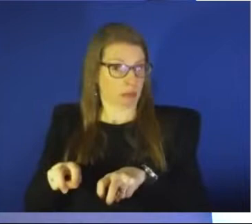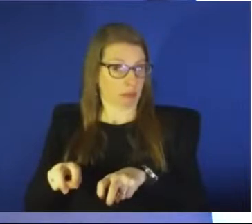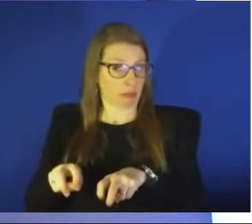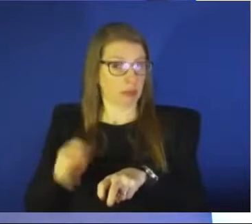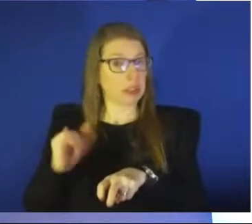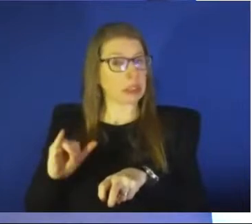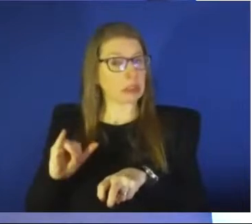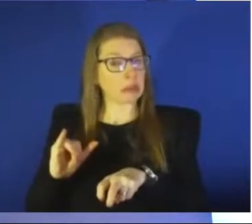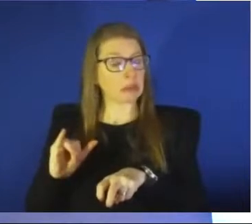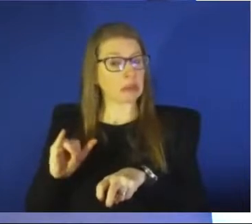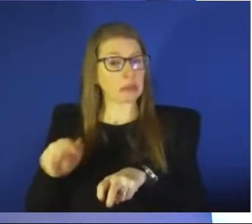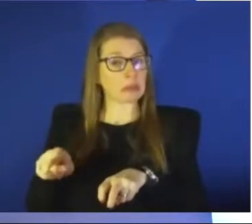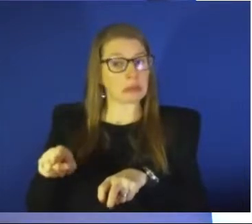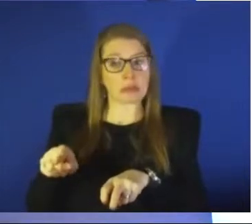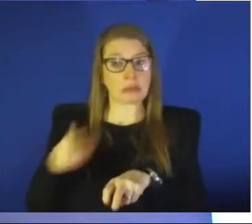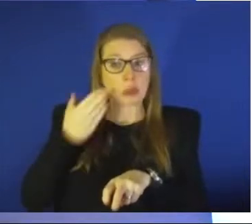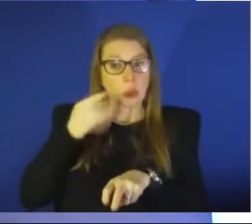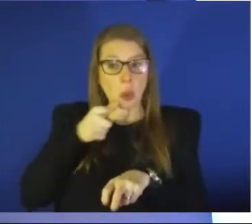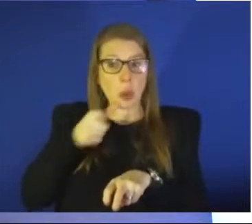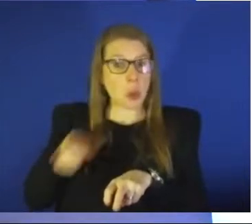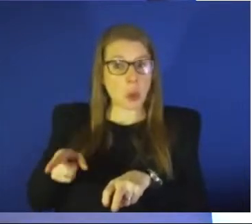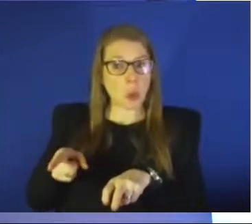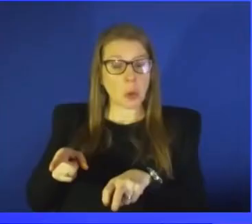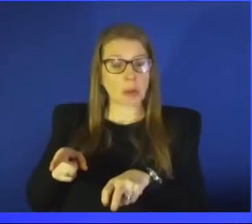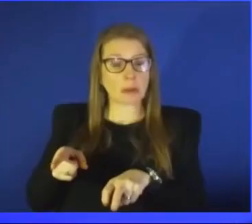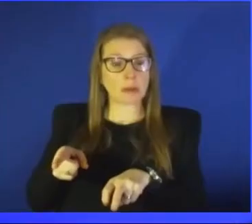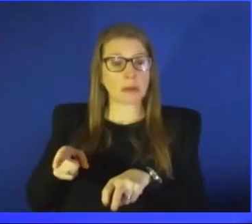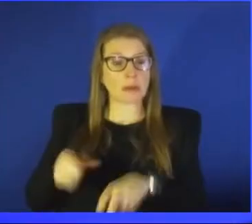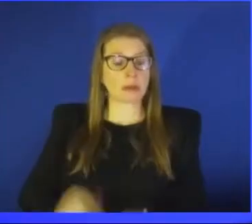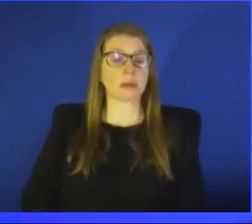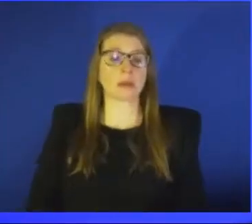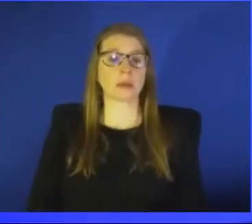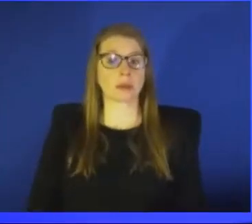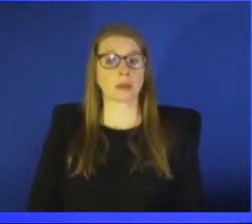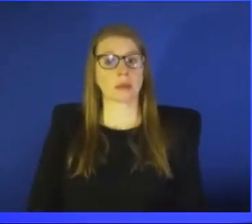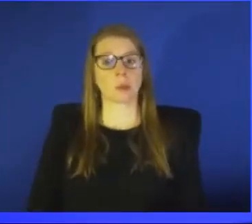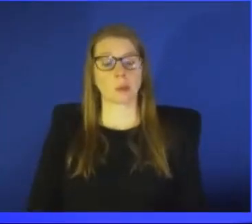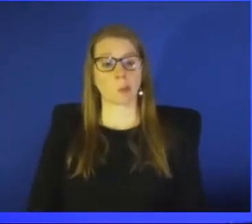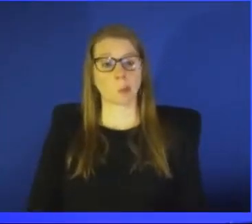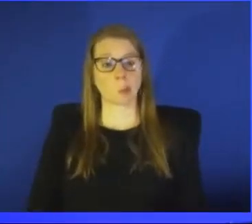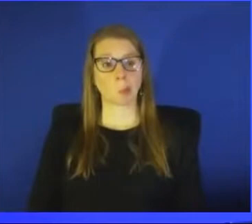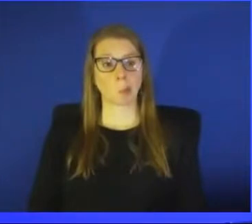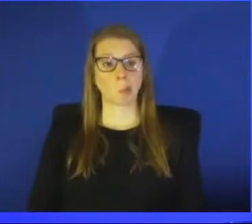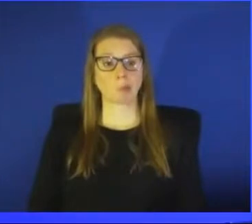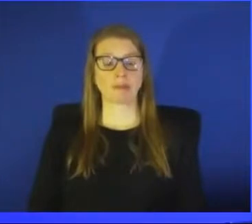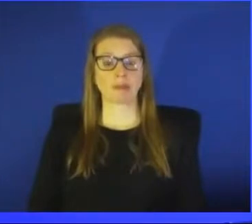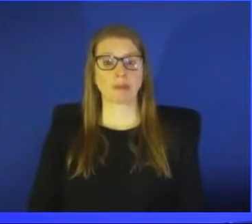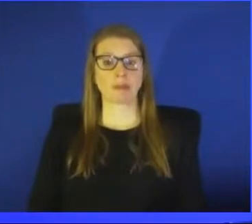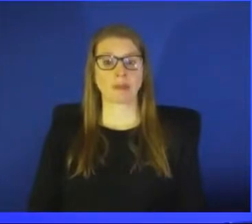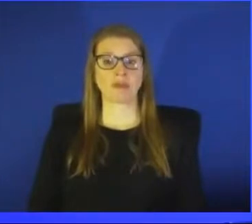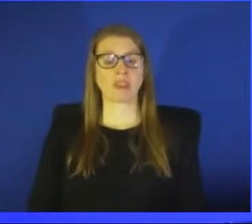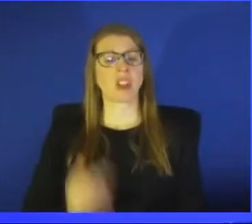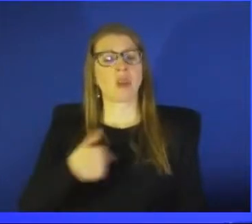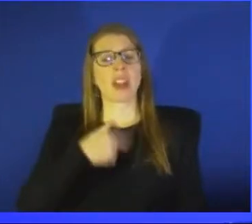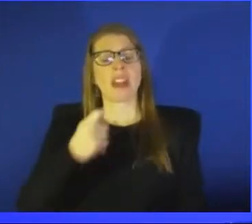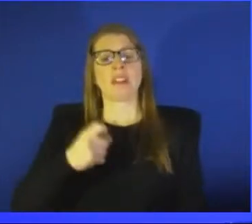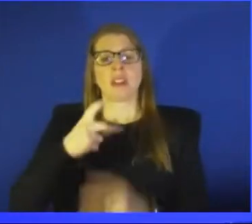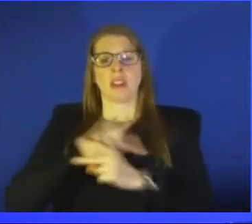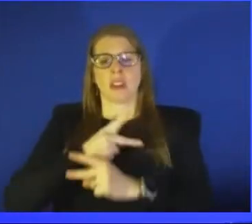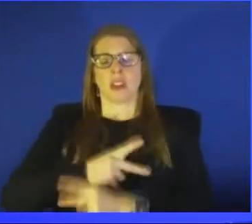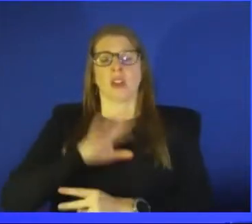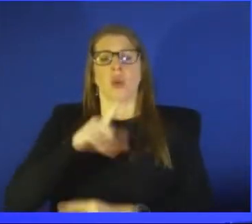not someone you live with? Mm-hmm. Yeah, again, I think we have to take into account what is your level of risk for severe